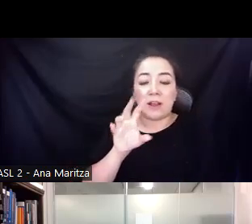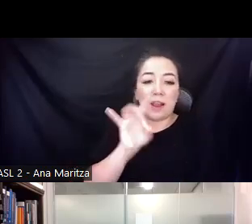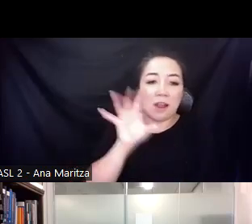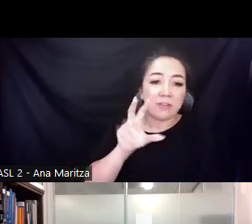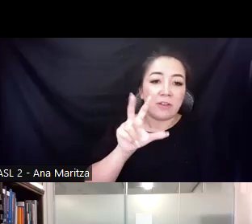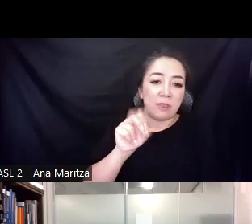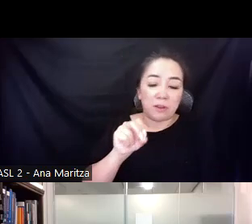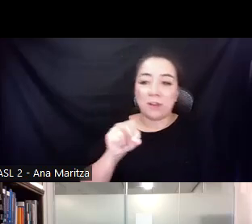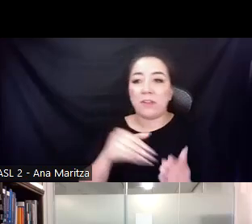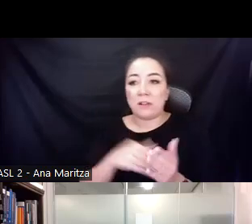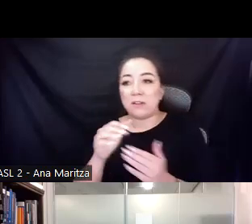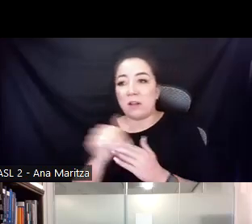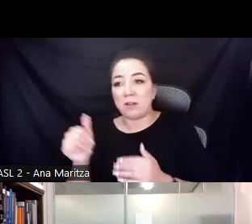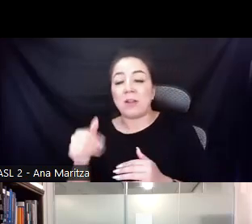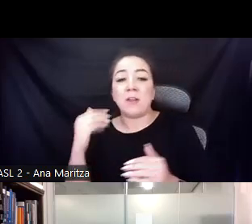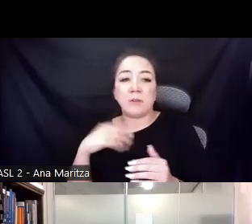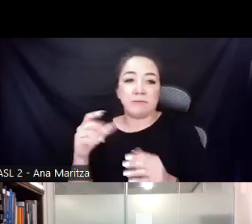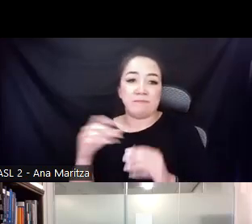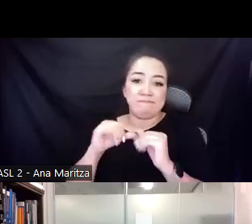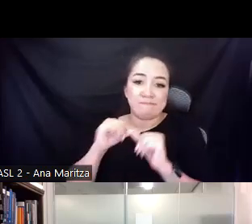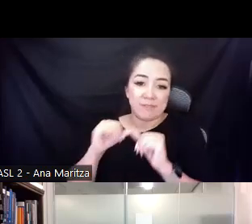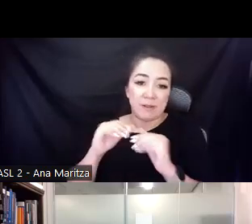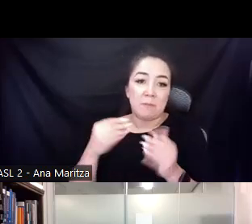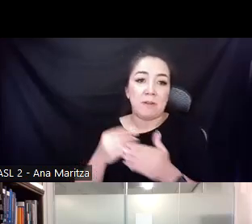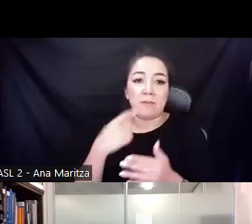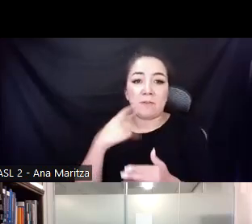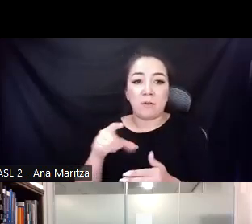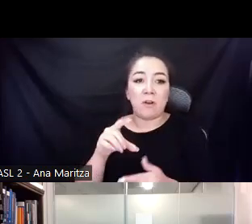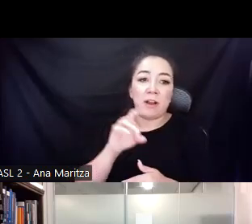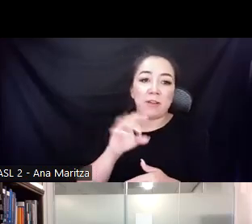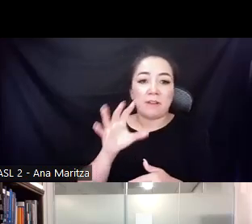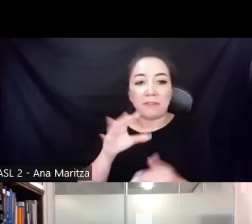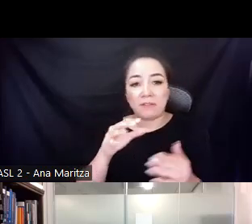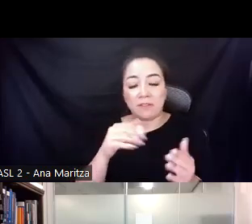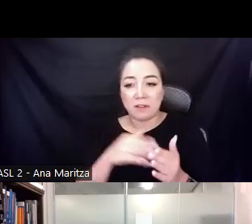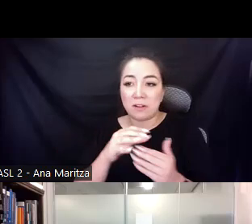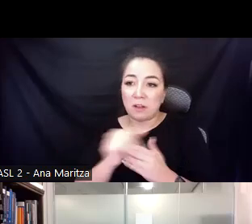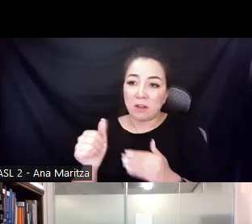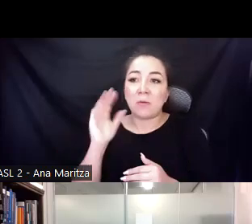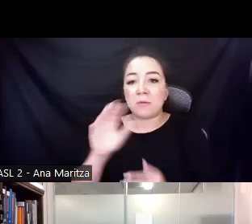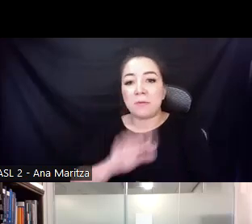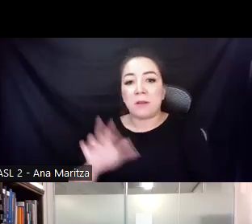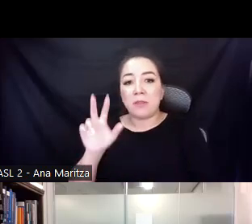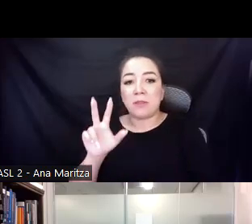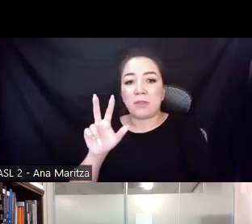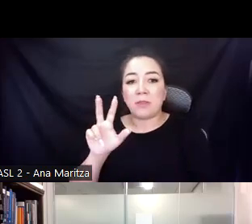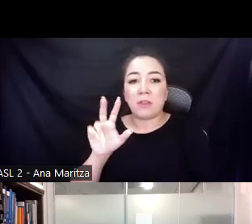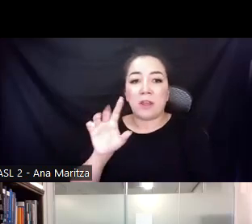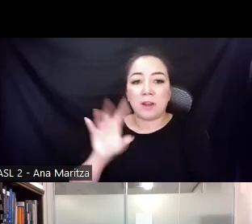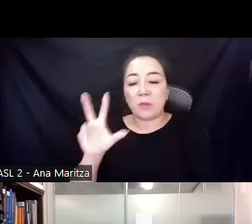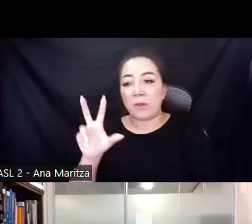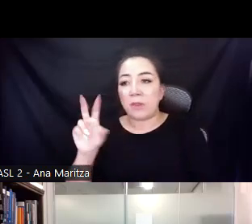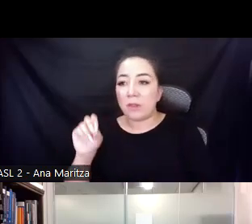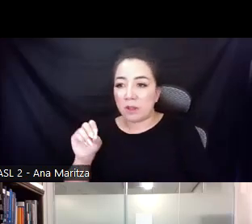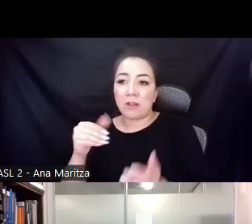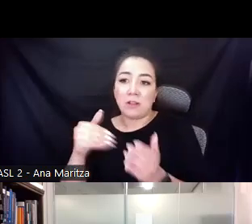had been maintained in our funding at $585,000, that would be about $830,000 per